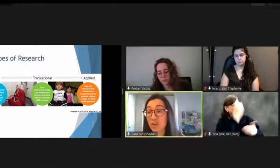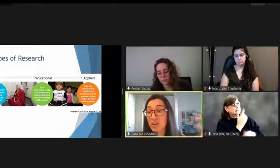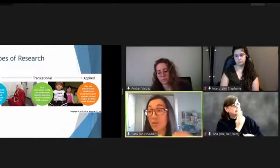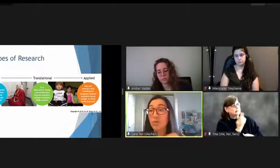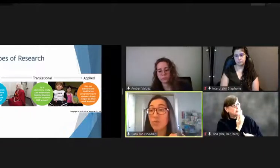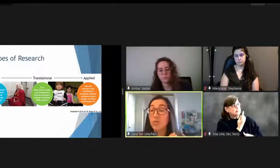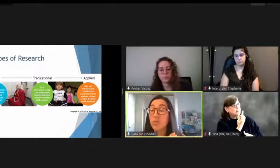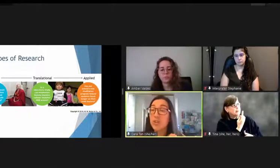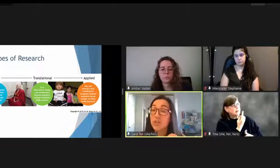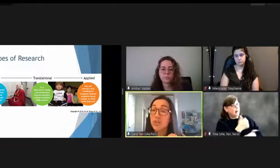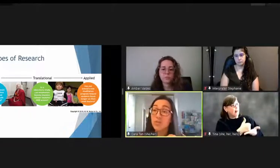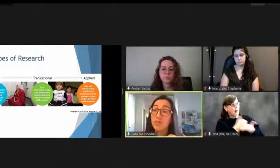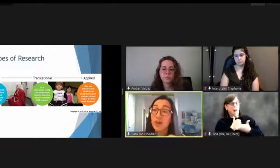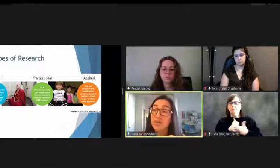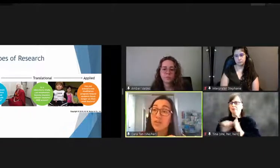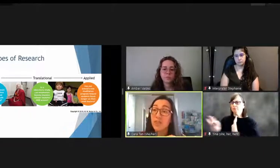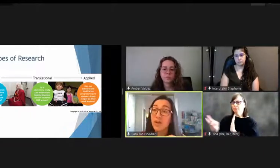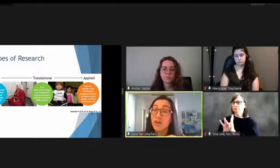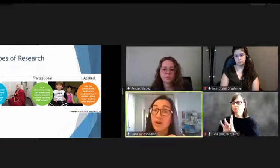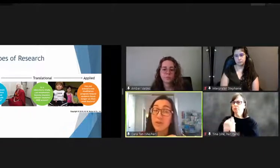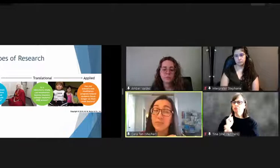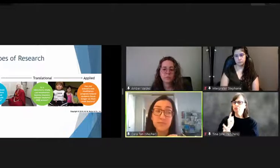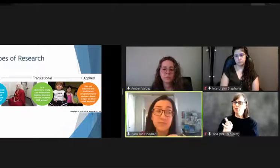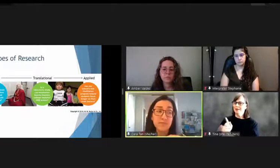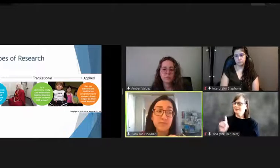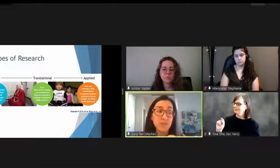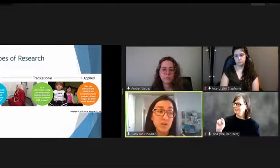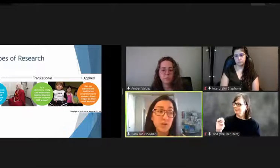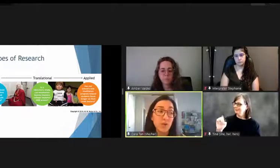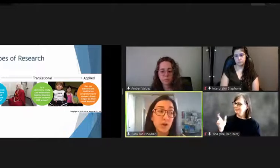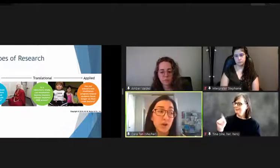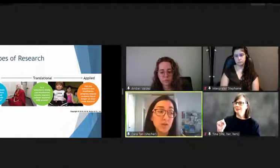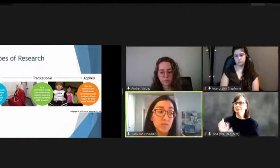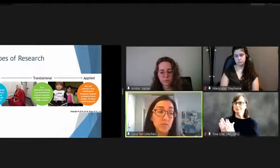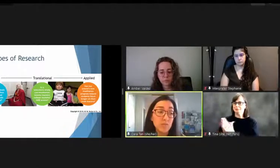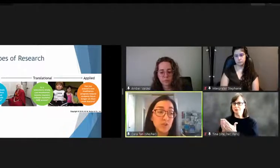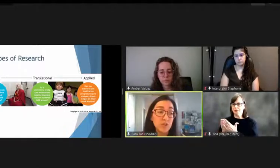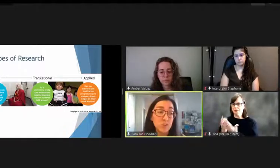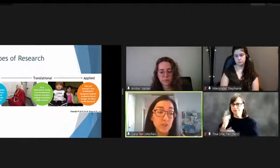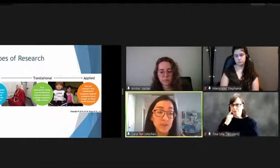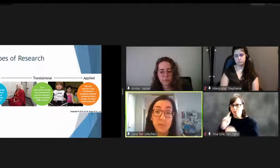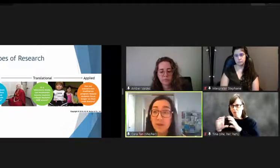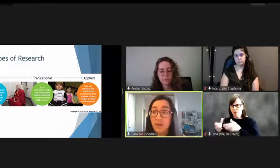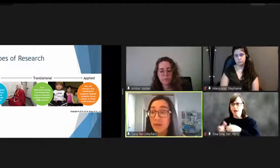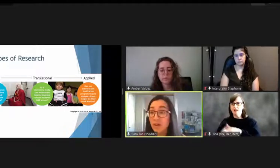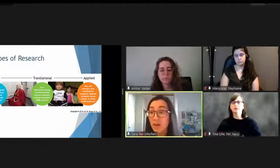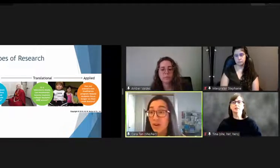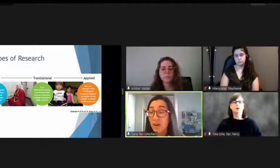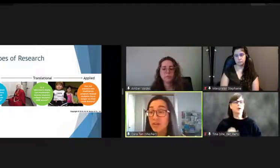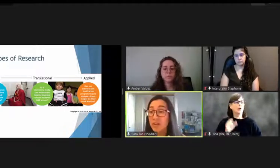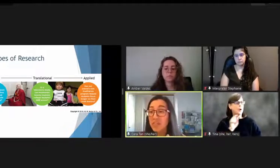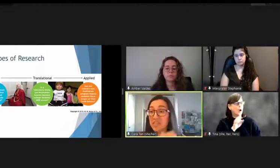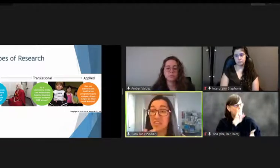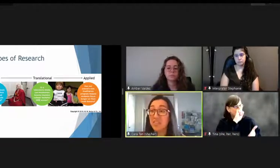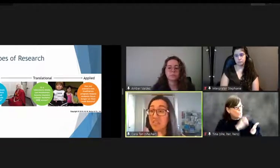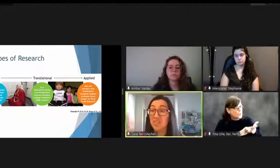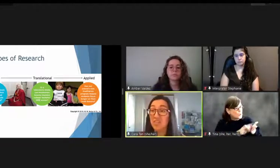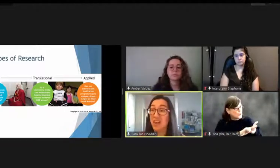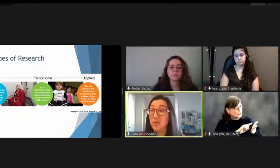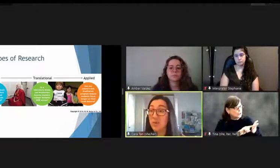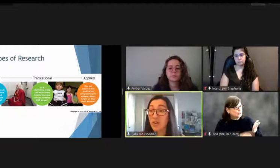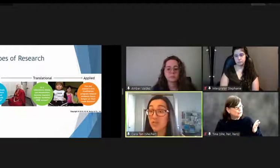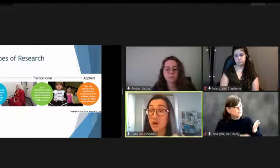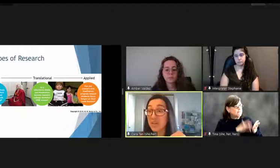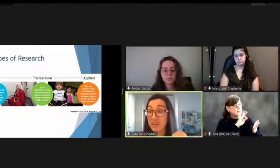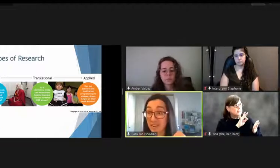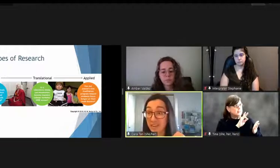used. Or maybe we're going to use that to find out, you know, should we be spending money on this